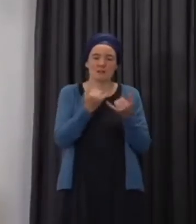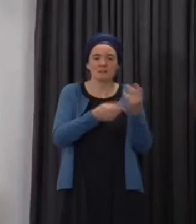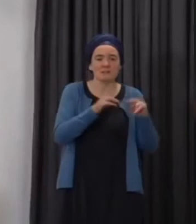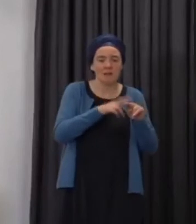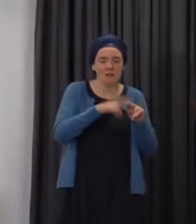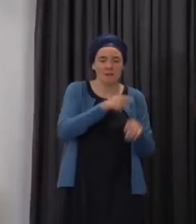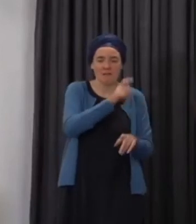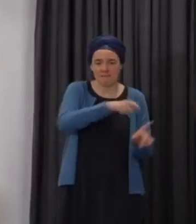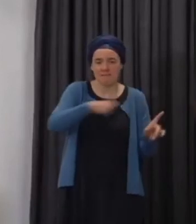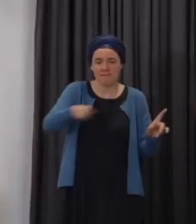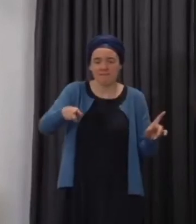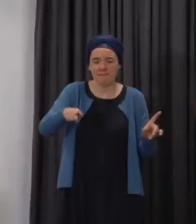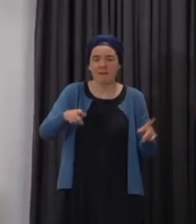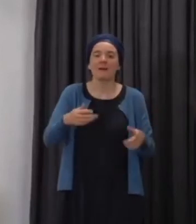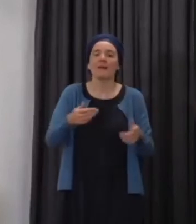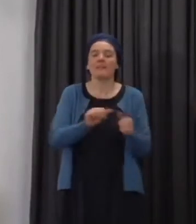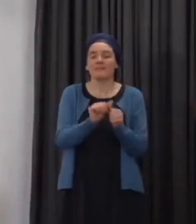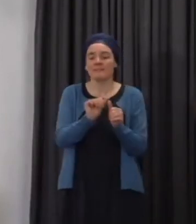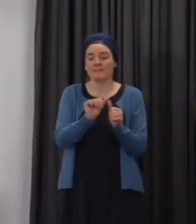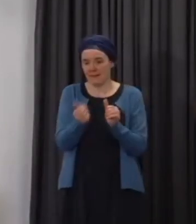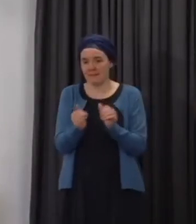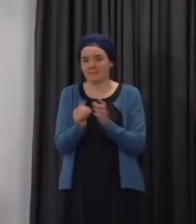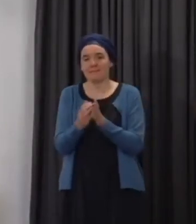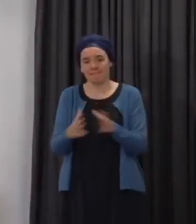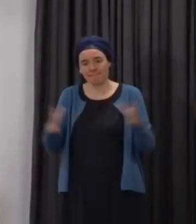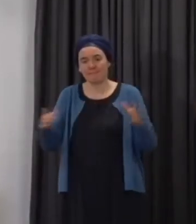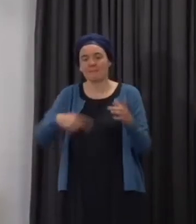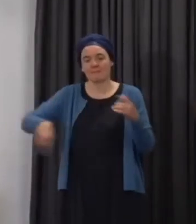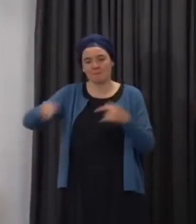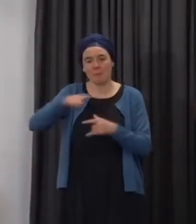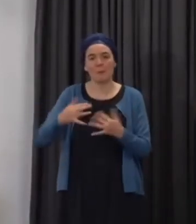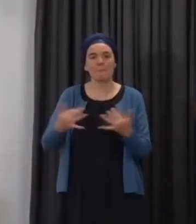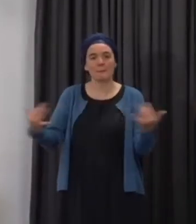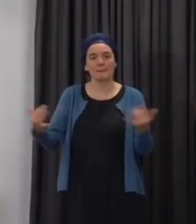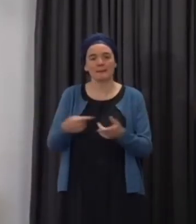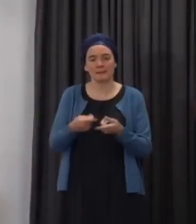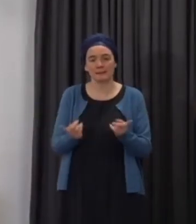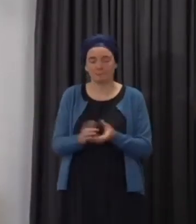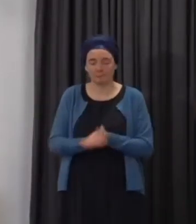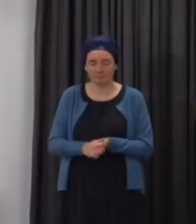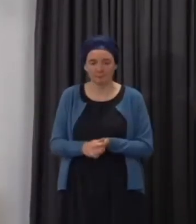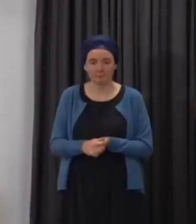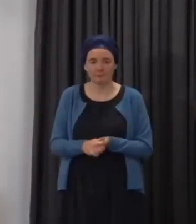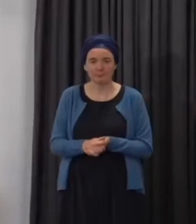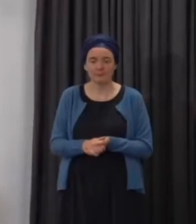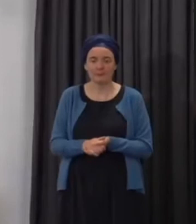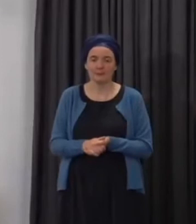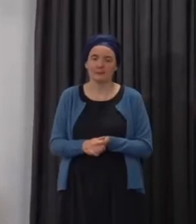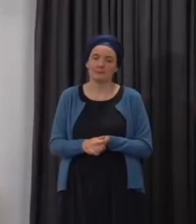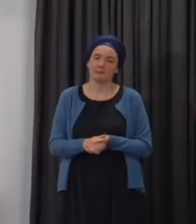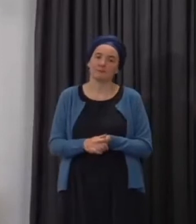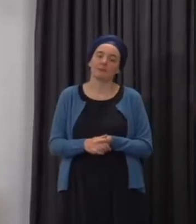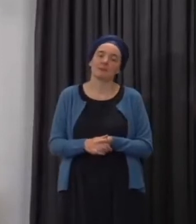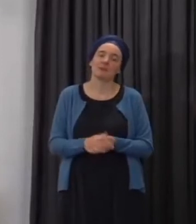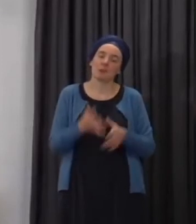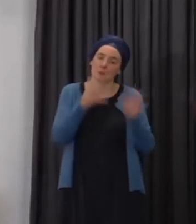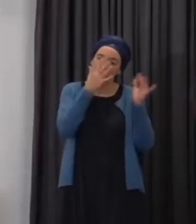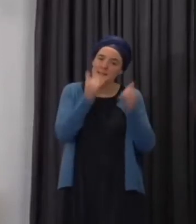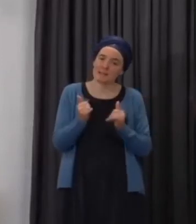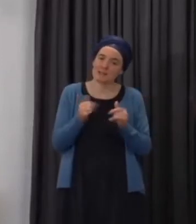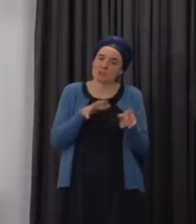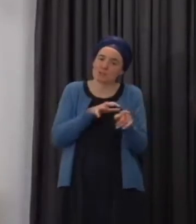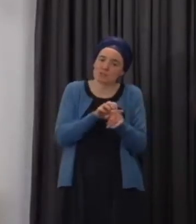capacity for the public. Now, in setting out Test, Trace, Protect, we're going to be undertaking a range